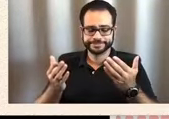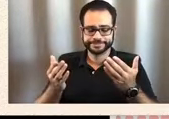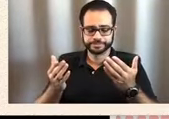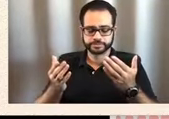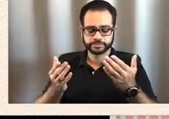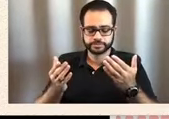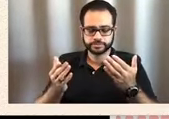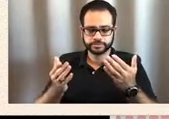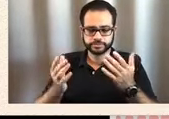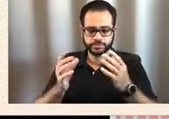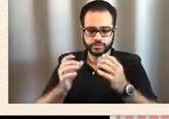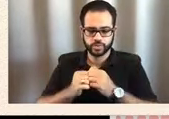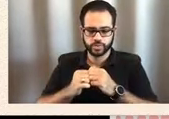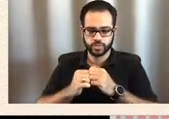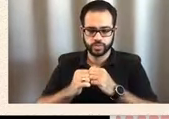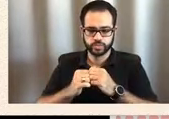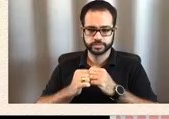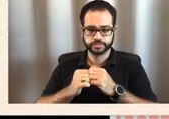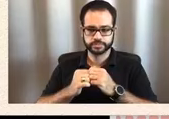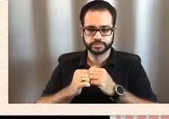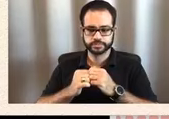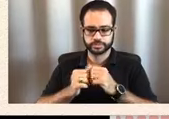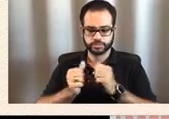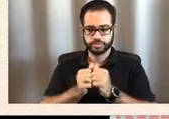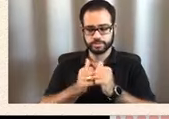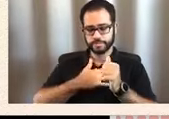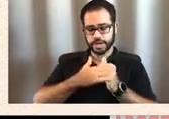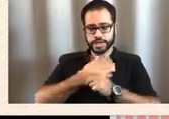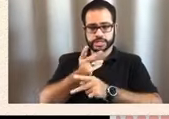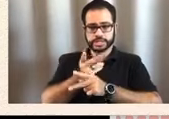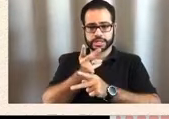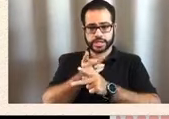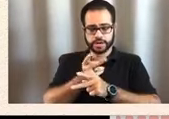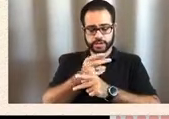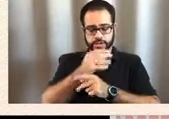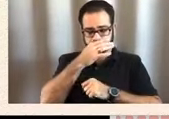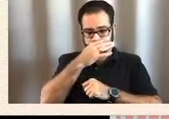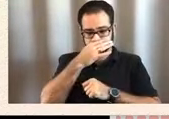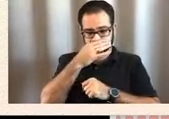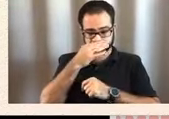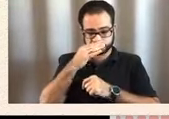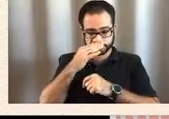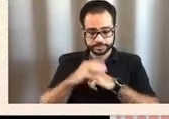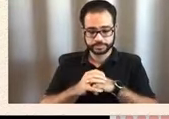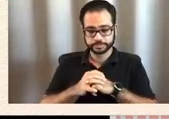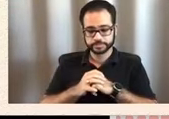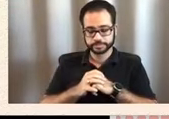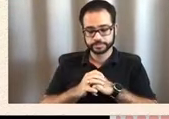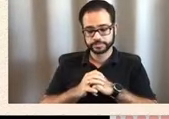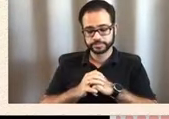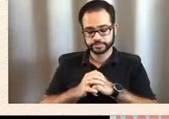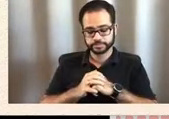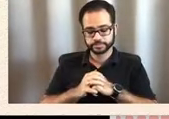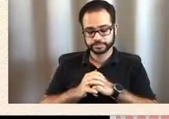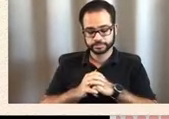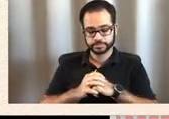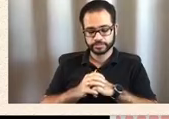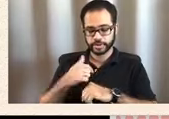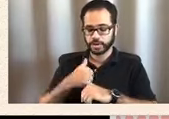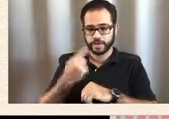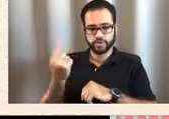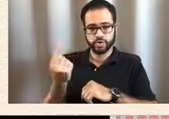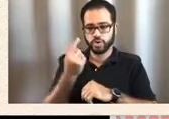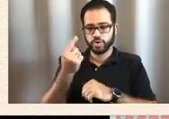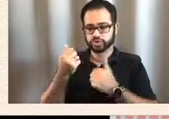with my care is, and that I've always strived to